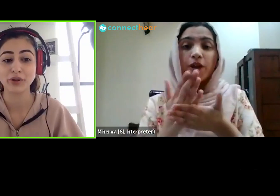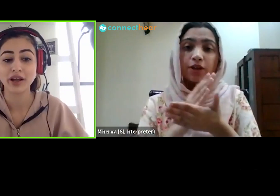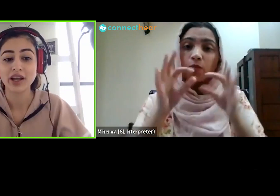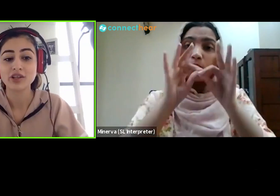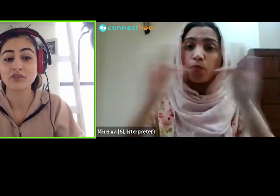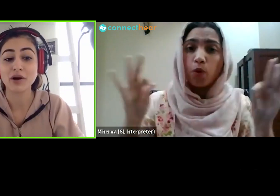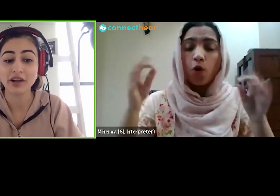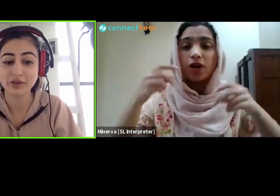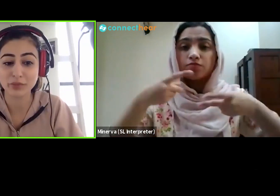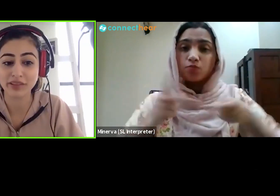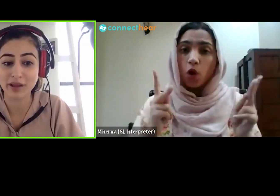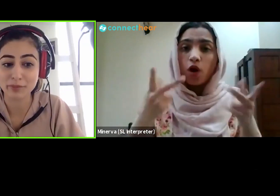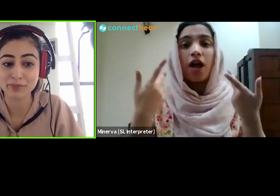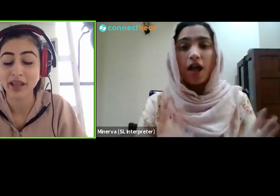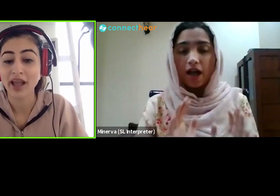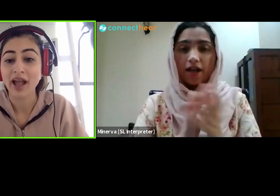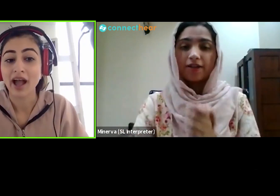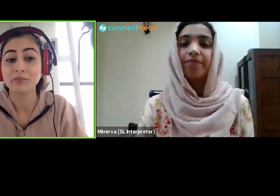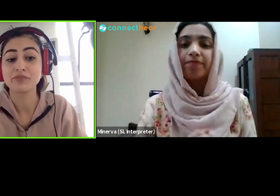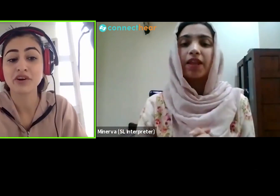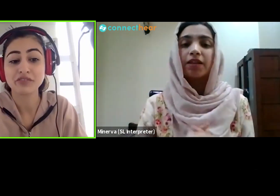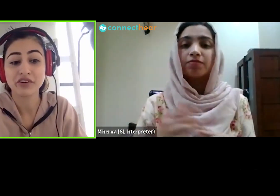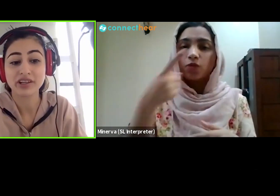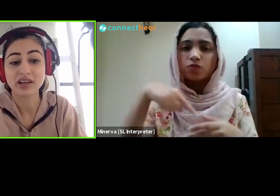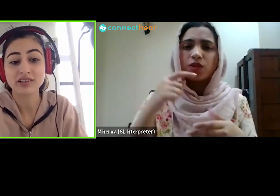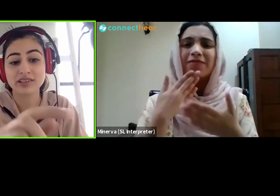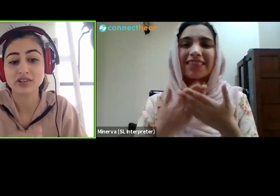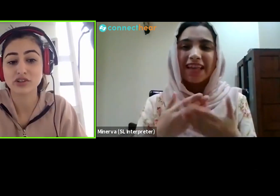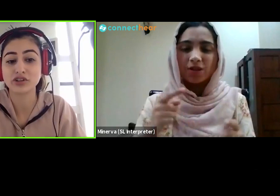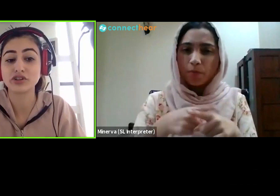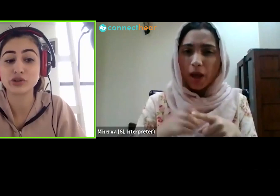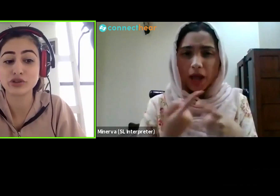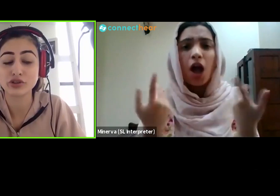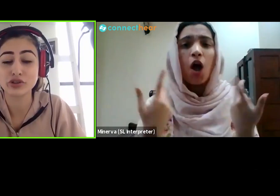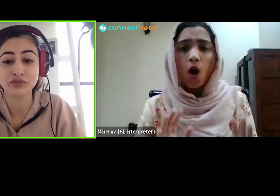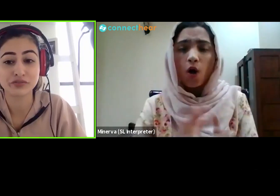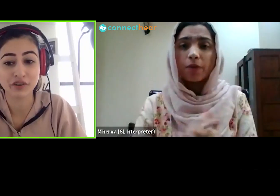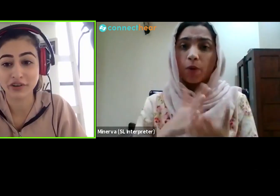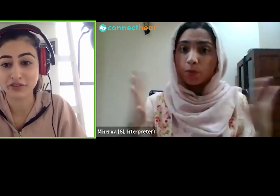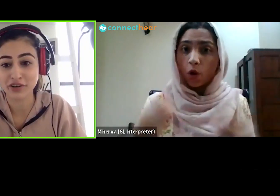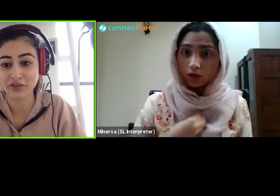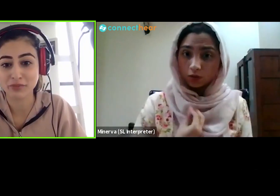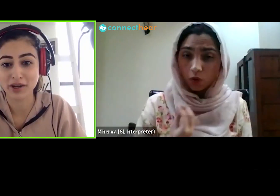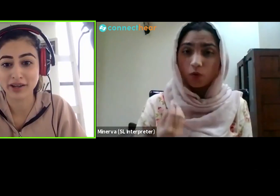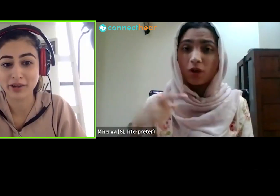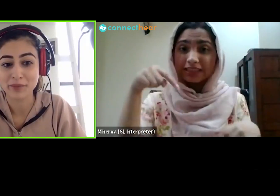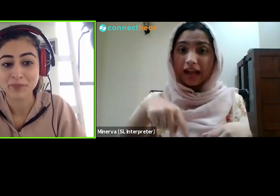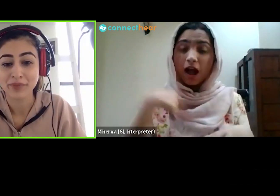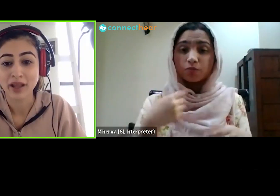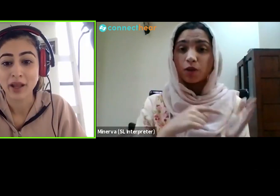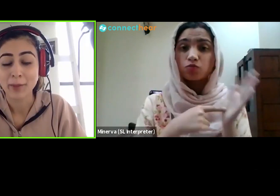below. So I've partnered with them, and I'm very, very excited to introduce you to a very good friend of